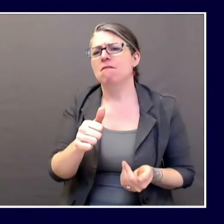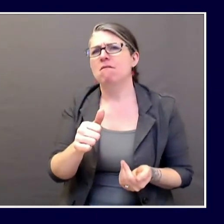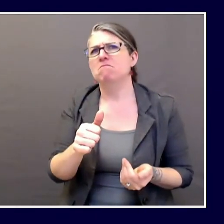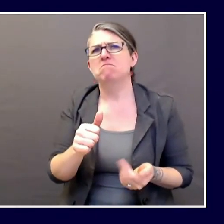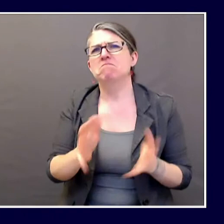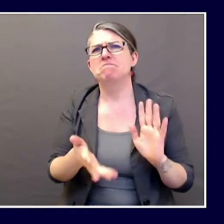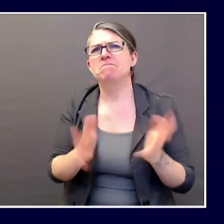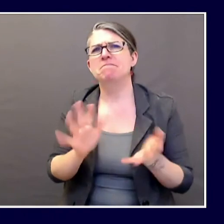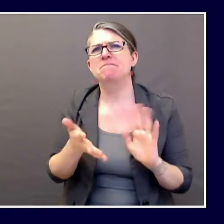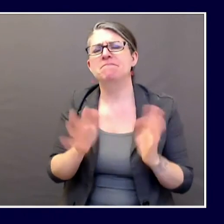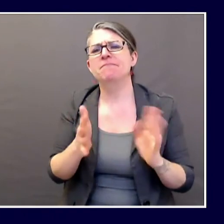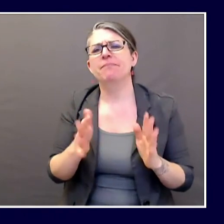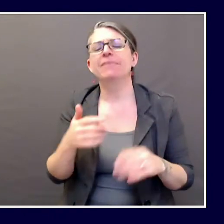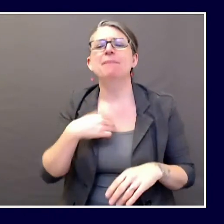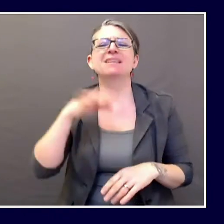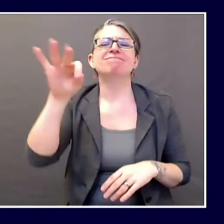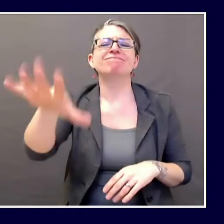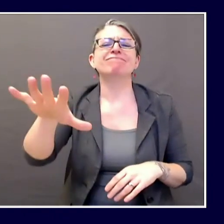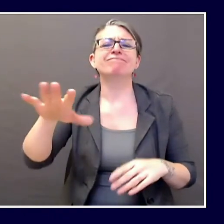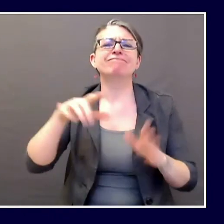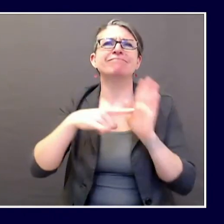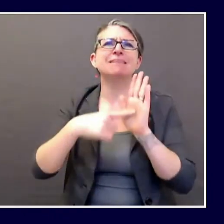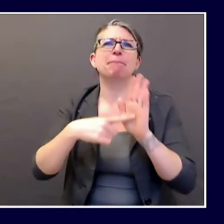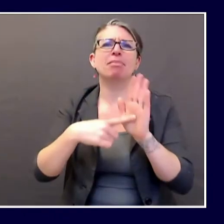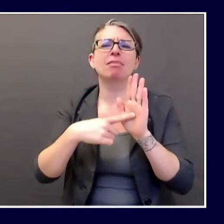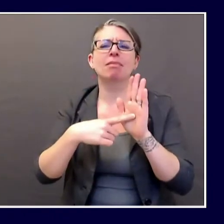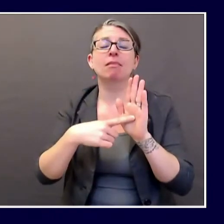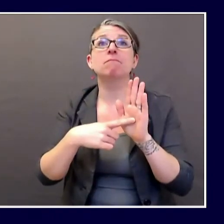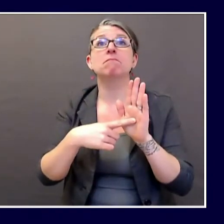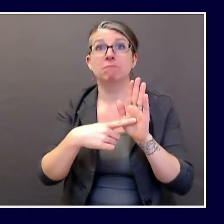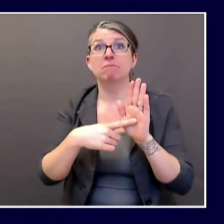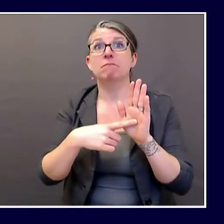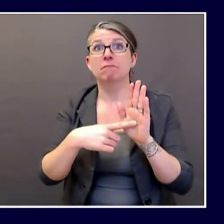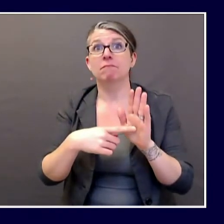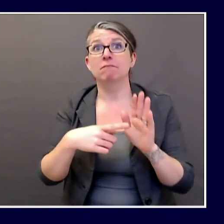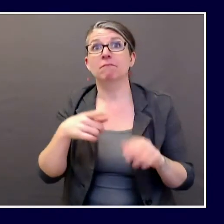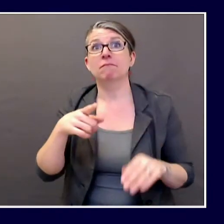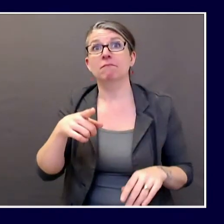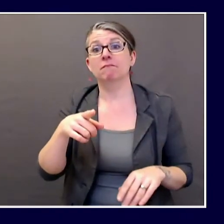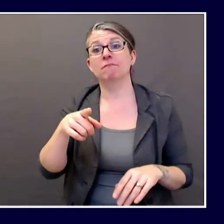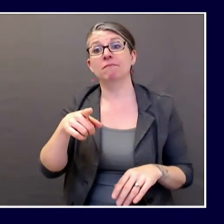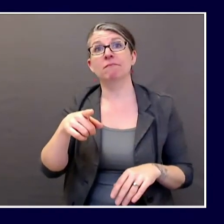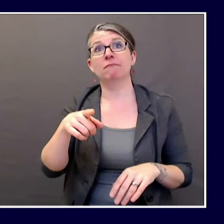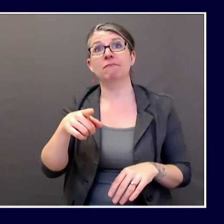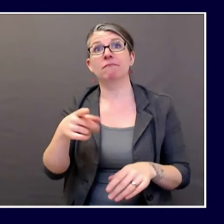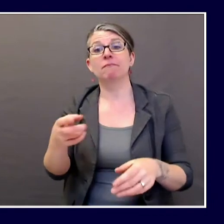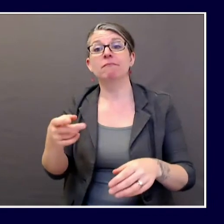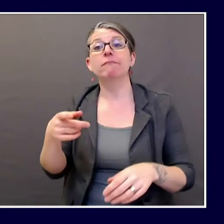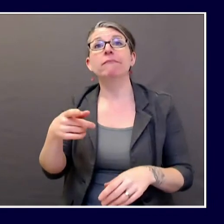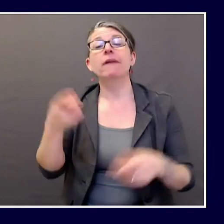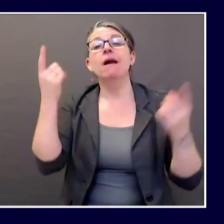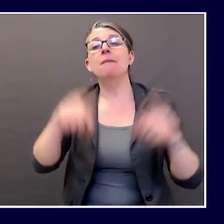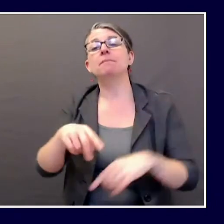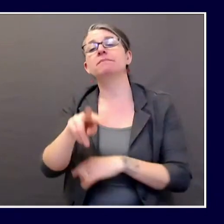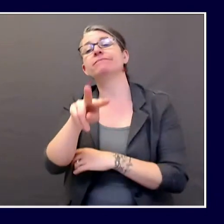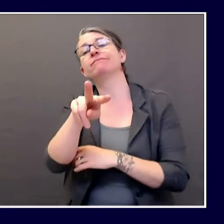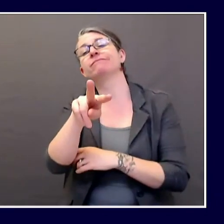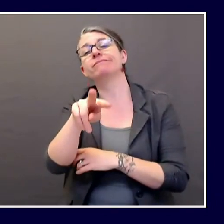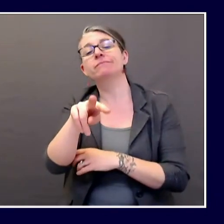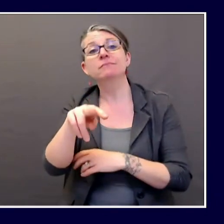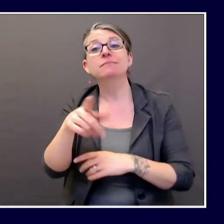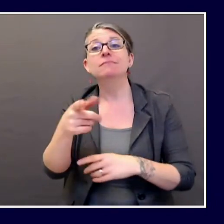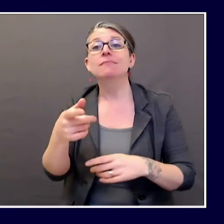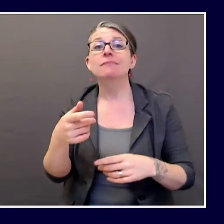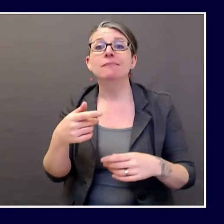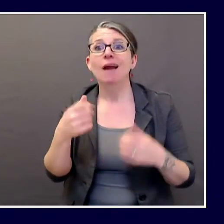and all of a sudden you are able to just hit all the green lights, yes, in that sense it's been sped up. But I just